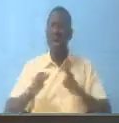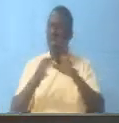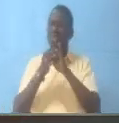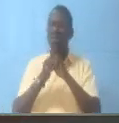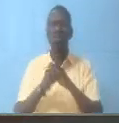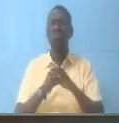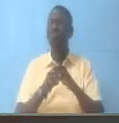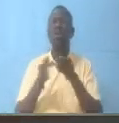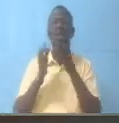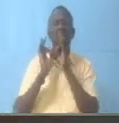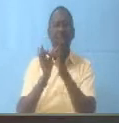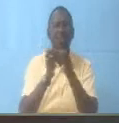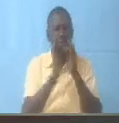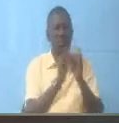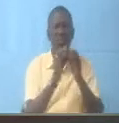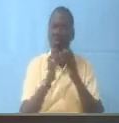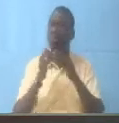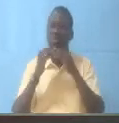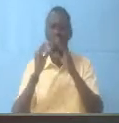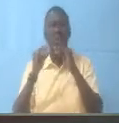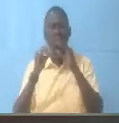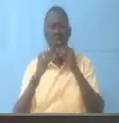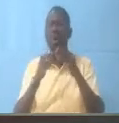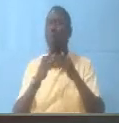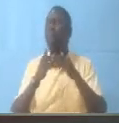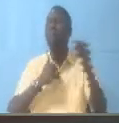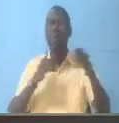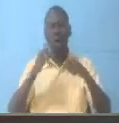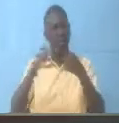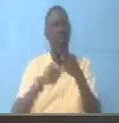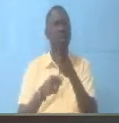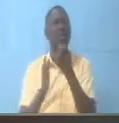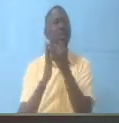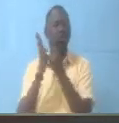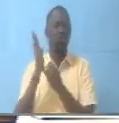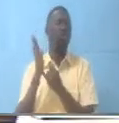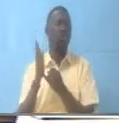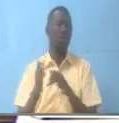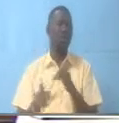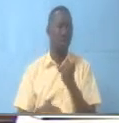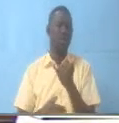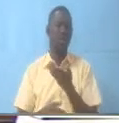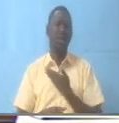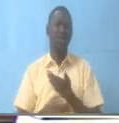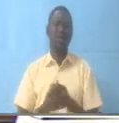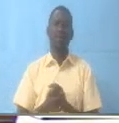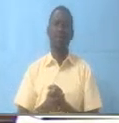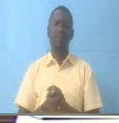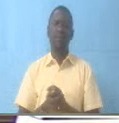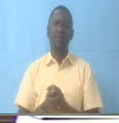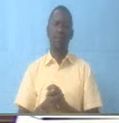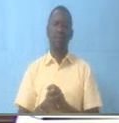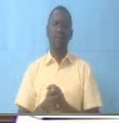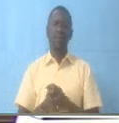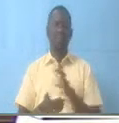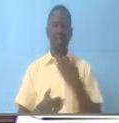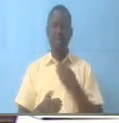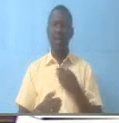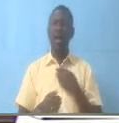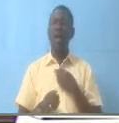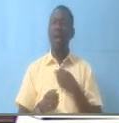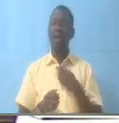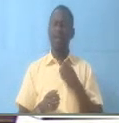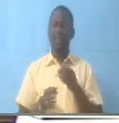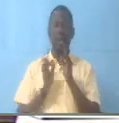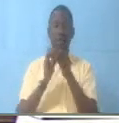jamono jooju yu métti métti te loolu nag yaakaar na waxtaanoon nañ ci lu mel noonu. The Perhaps I should have situated my question with